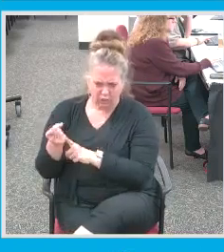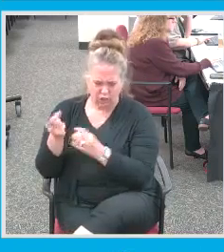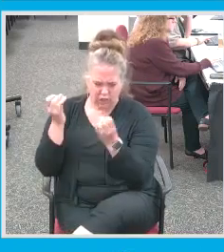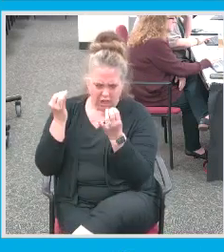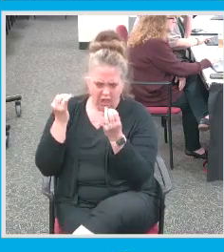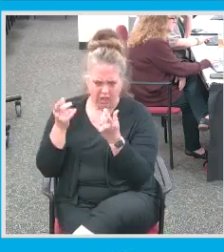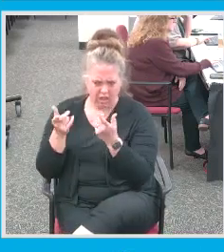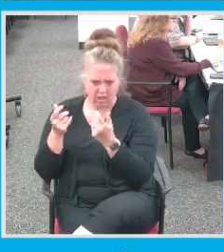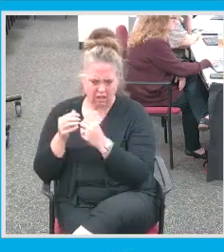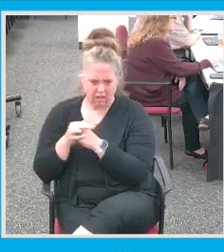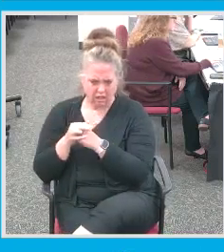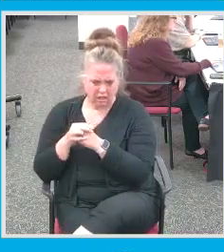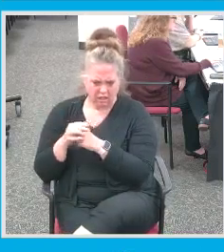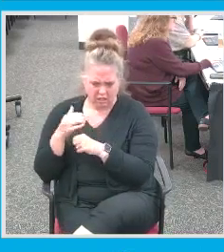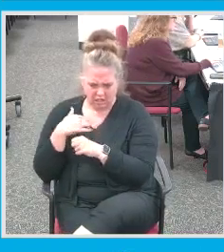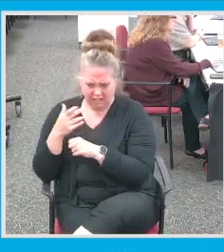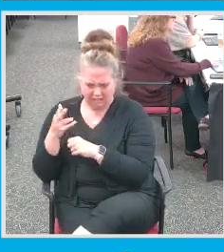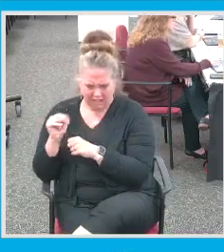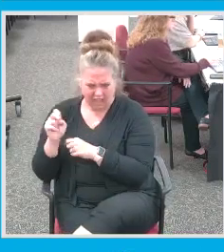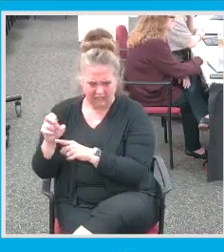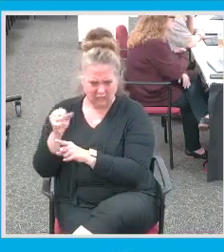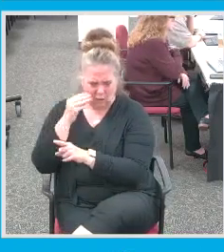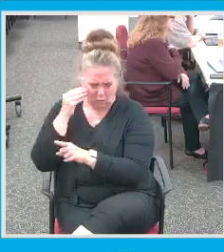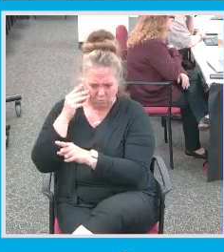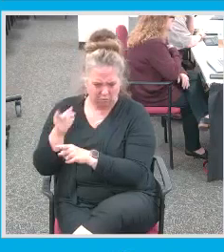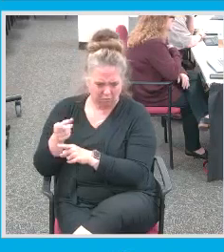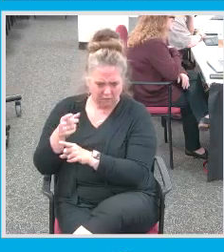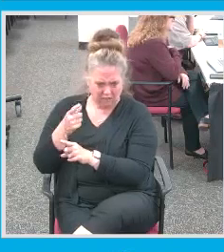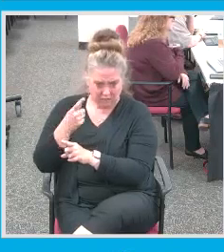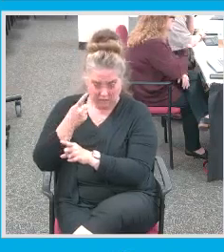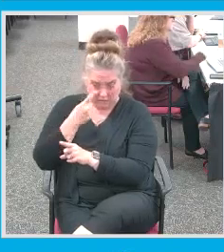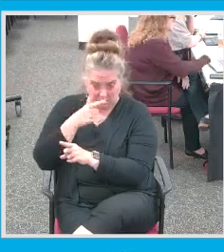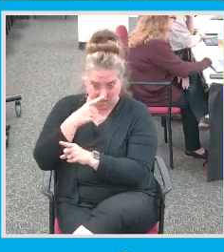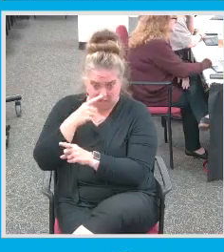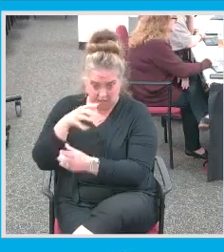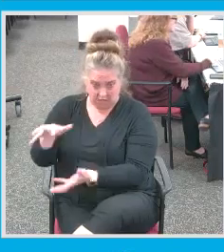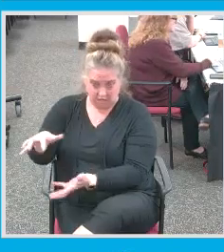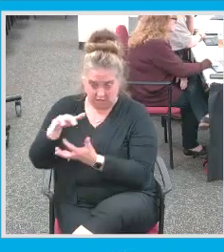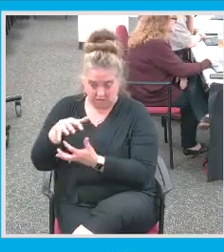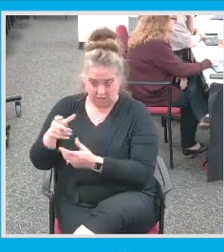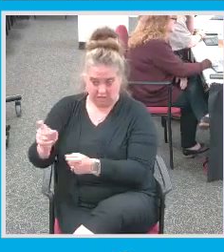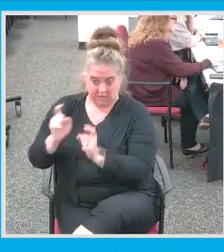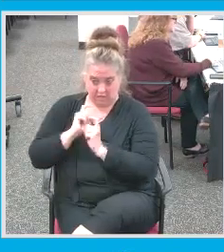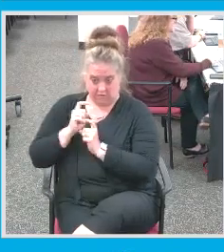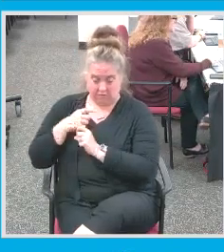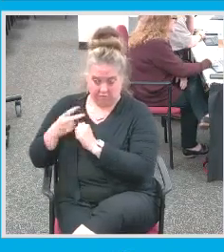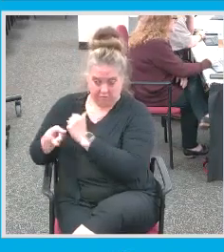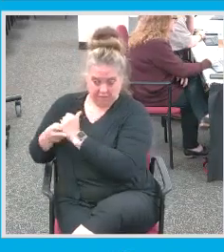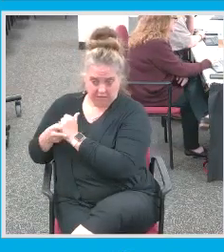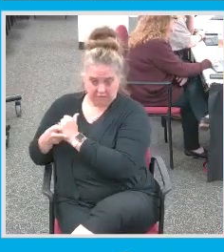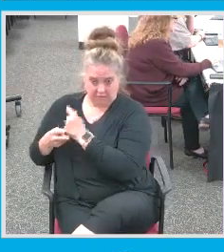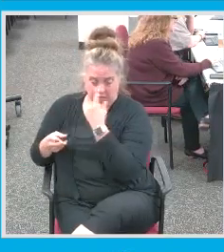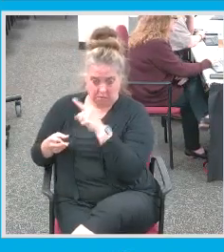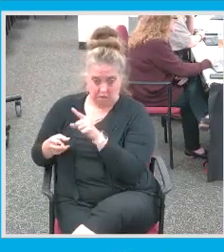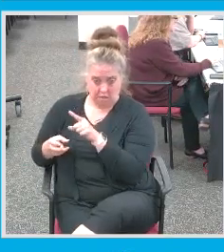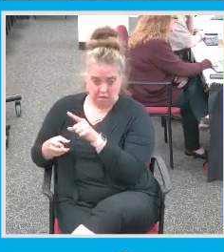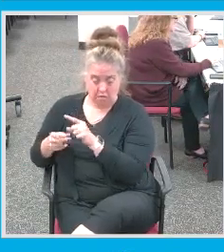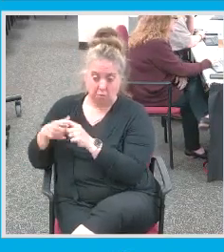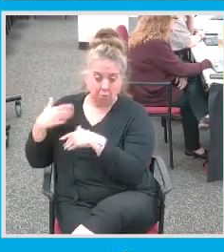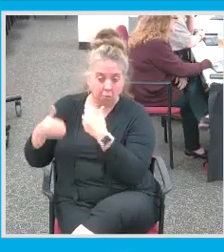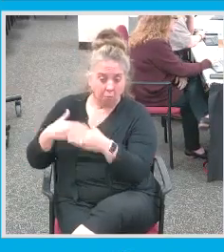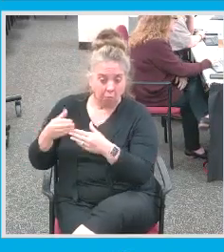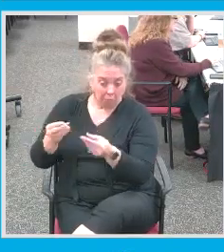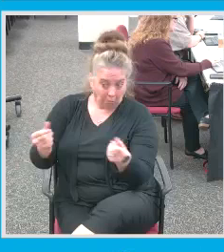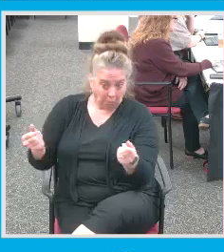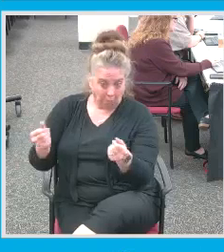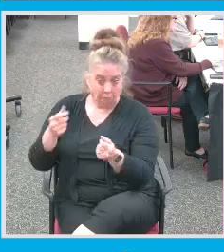your home. I would love to store those for you for a period of time while you're working through this hard issue, just to make